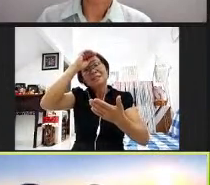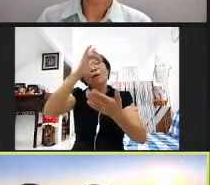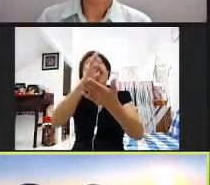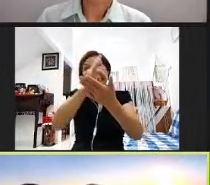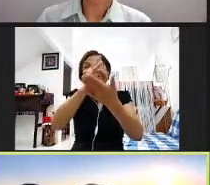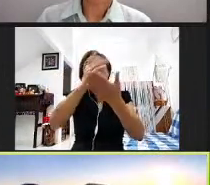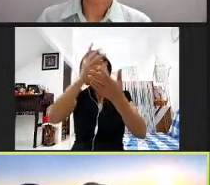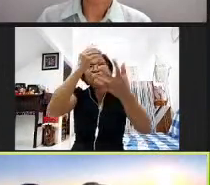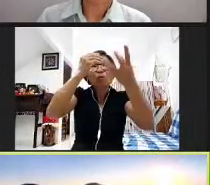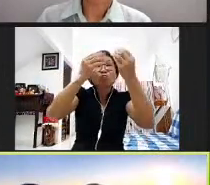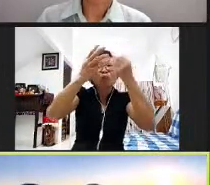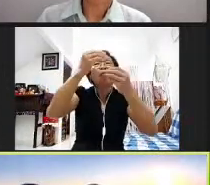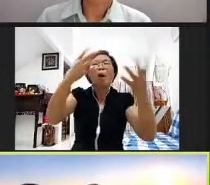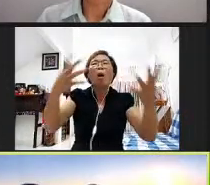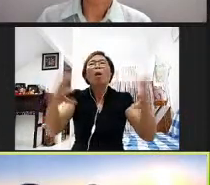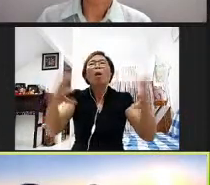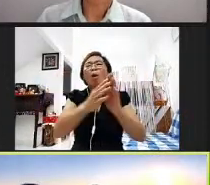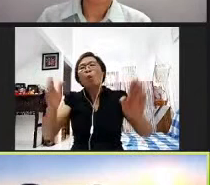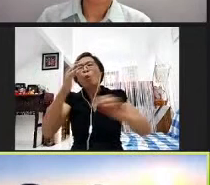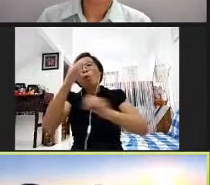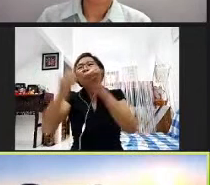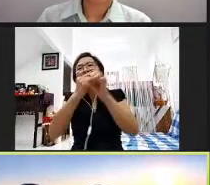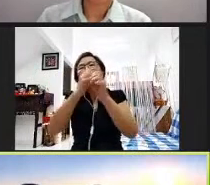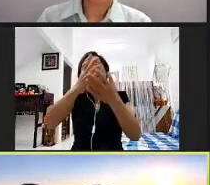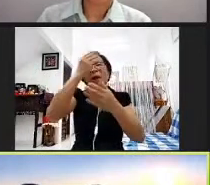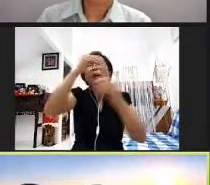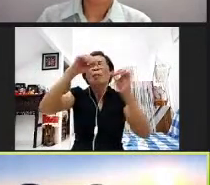And you can learn more things. There's not,